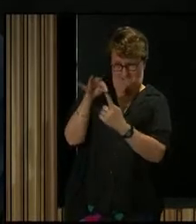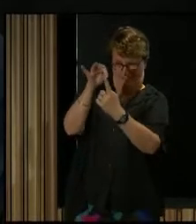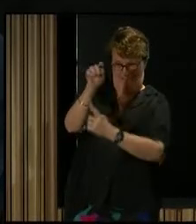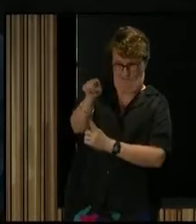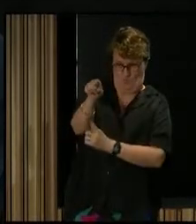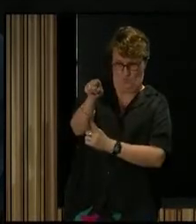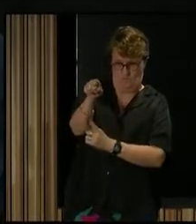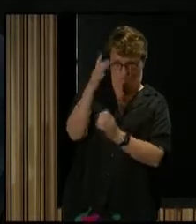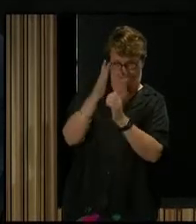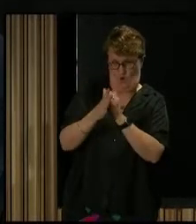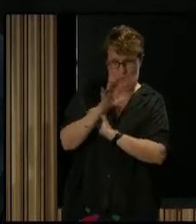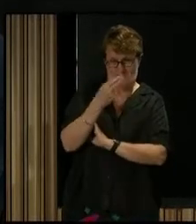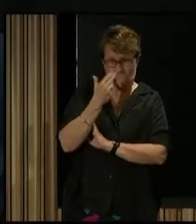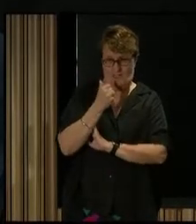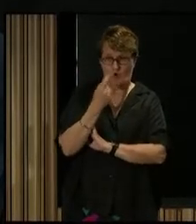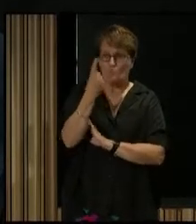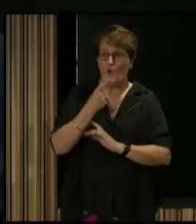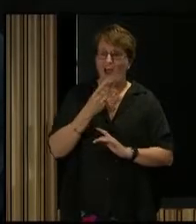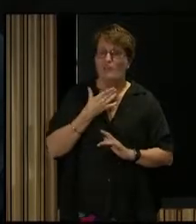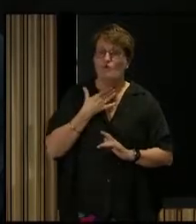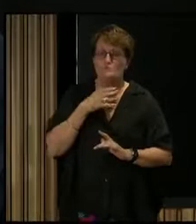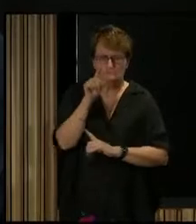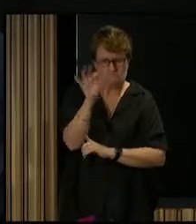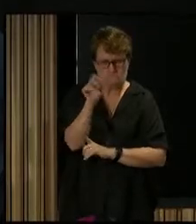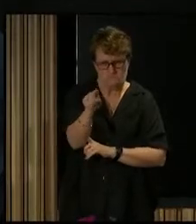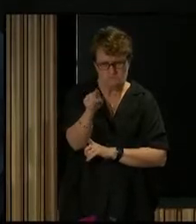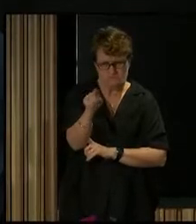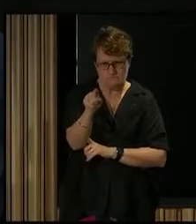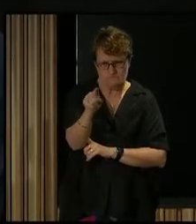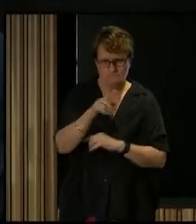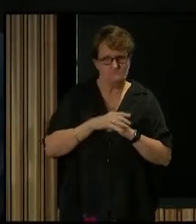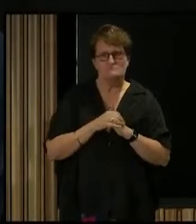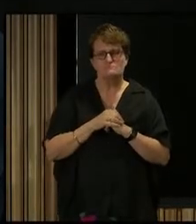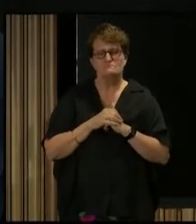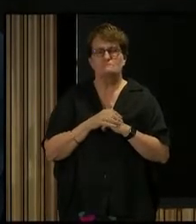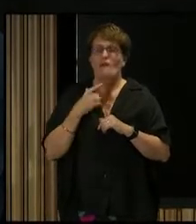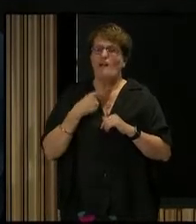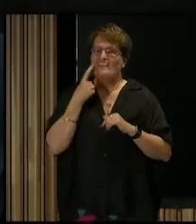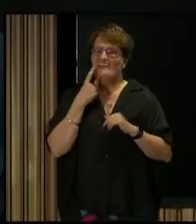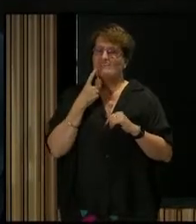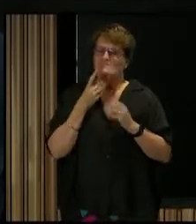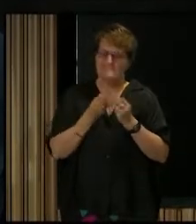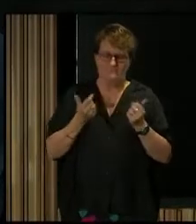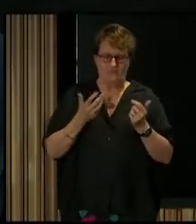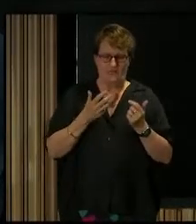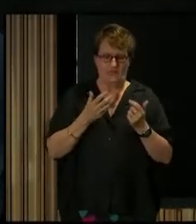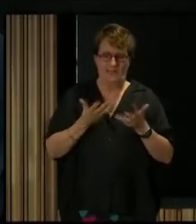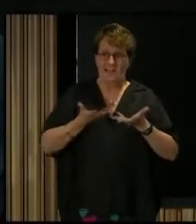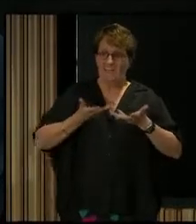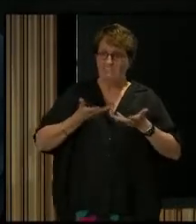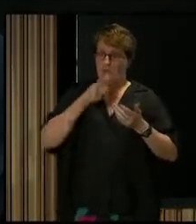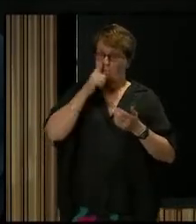and any one voice. How horrific. And I think that is something that has given a lot of people trauma in their